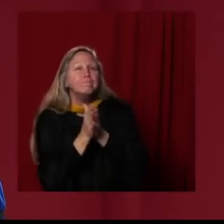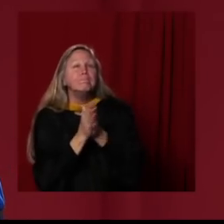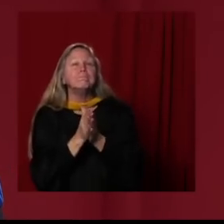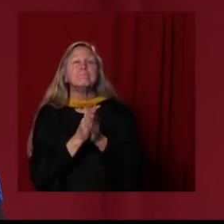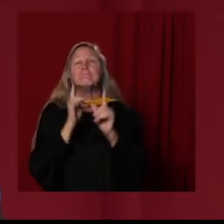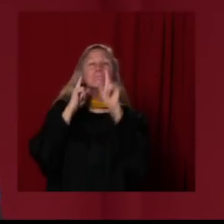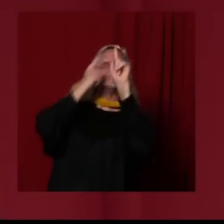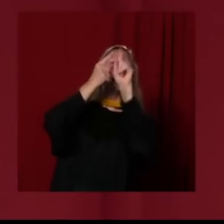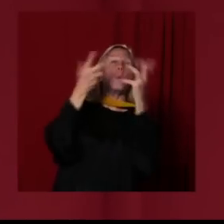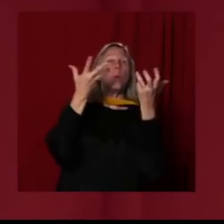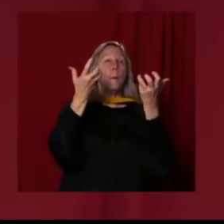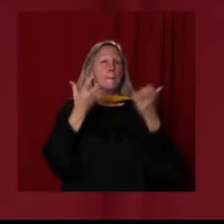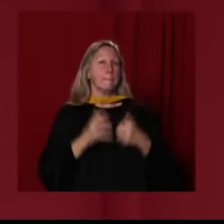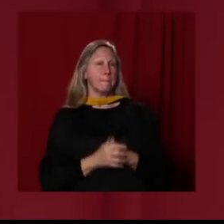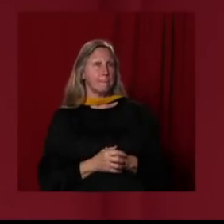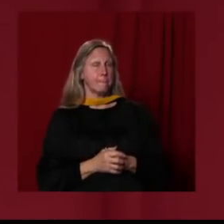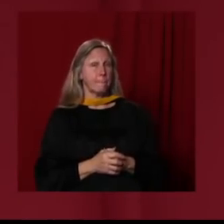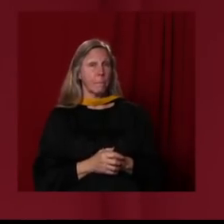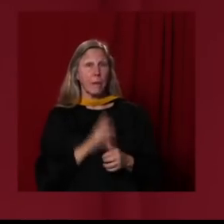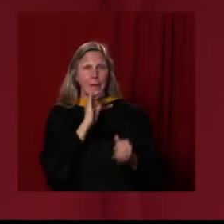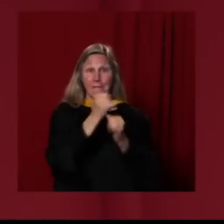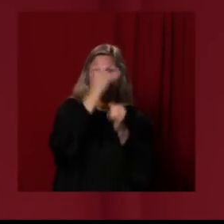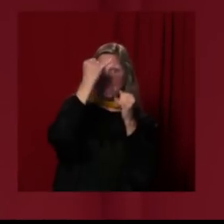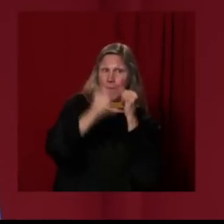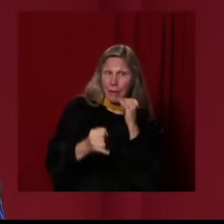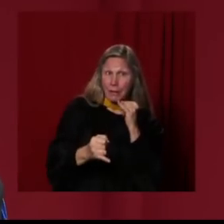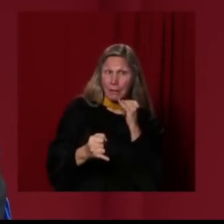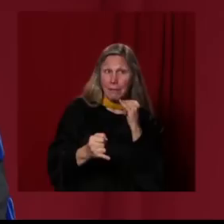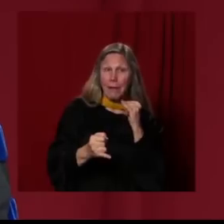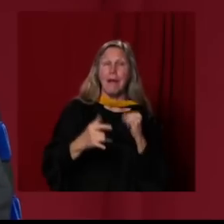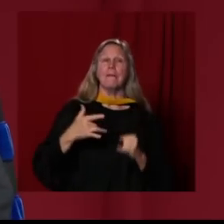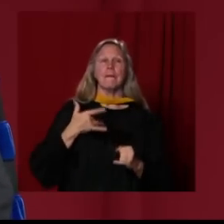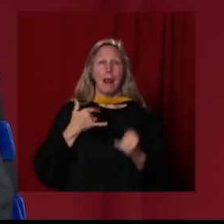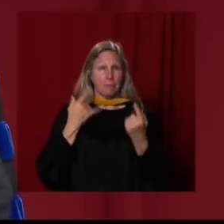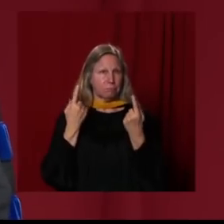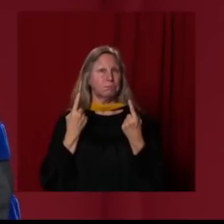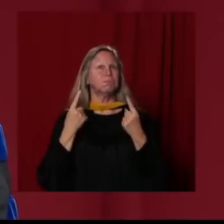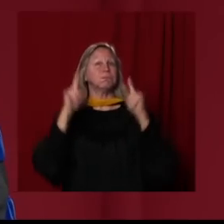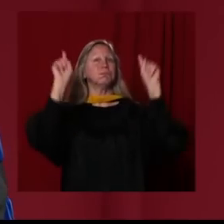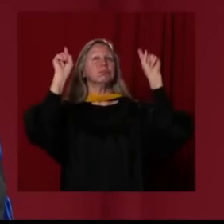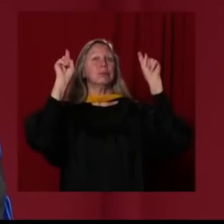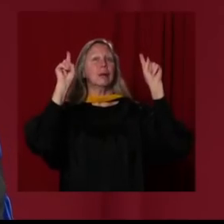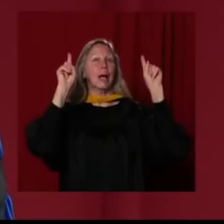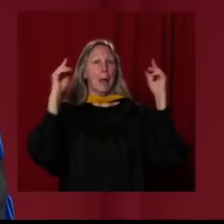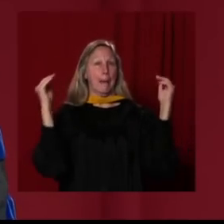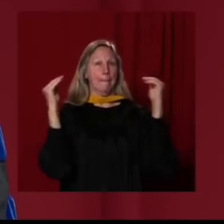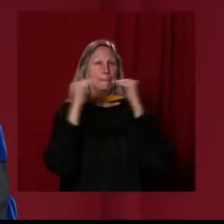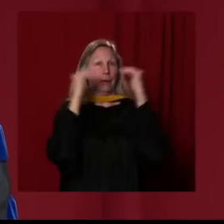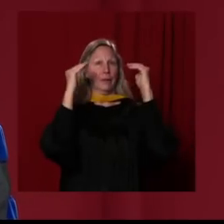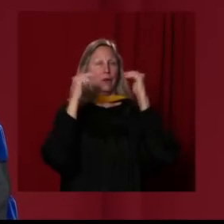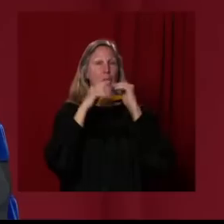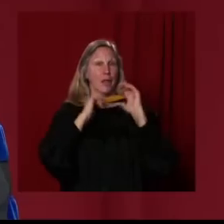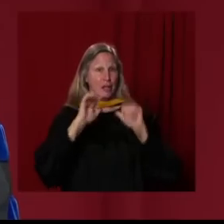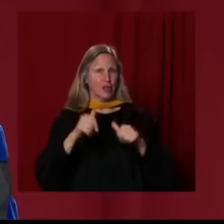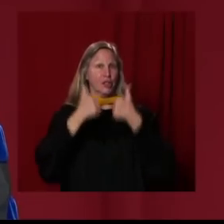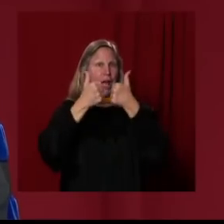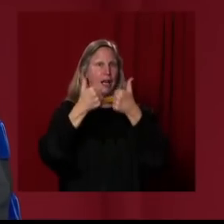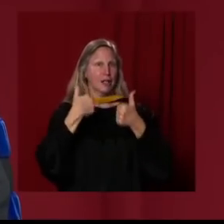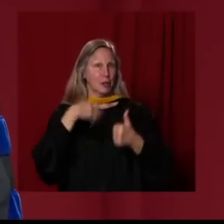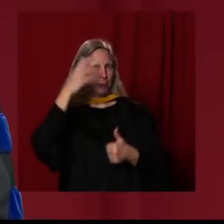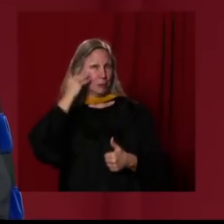go. Ultimately, the sense of accomplishment is proportional to the challenges you